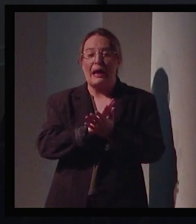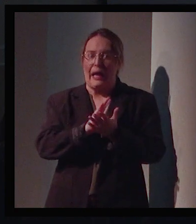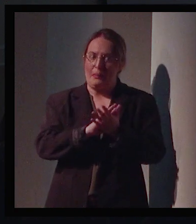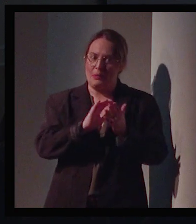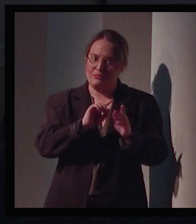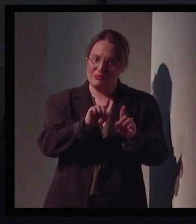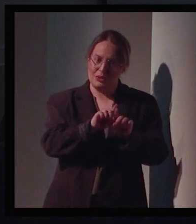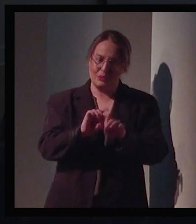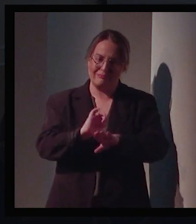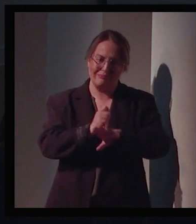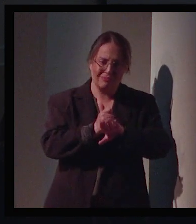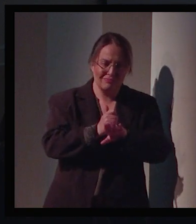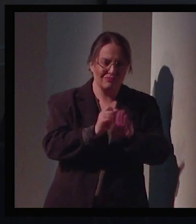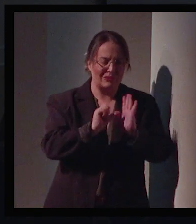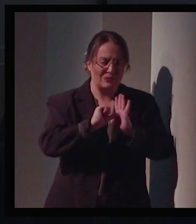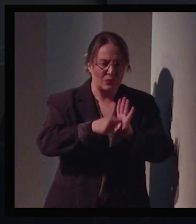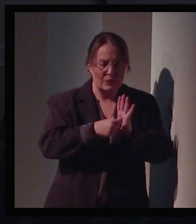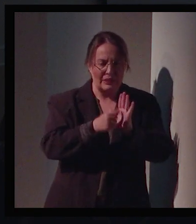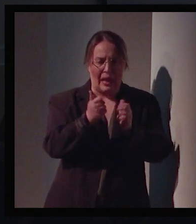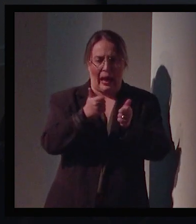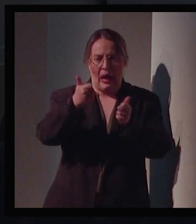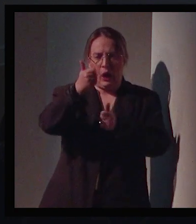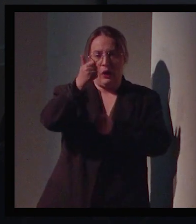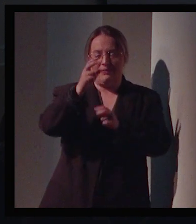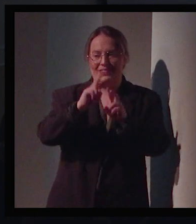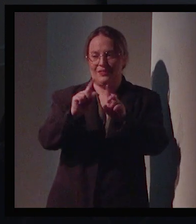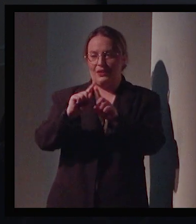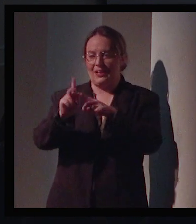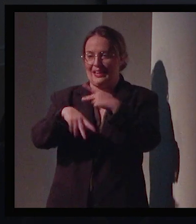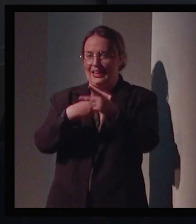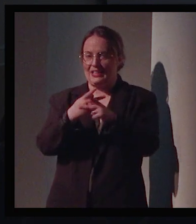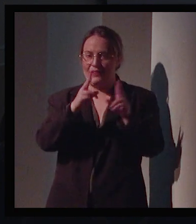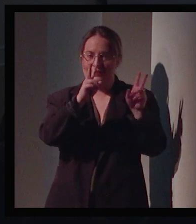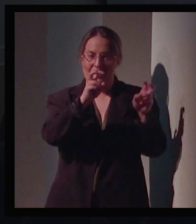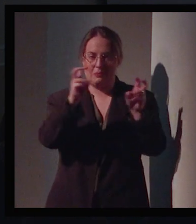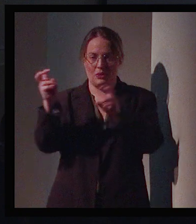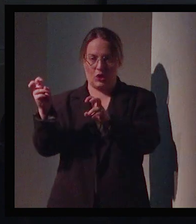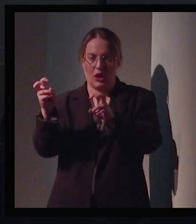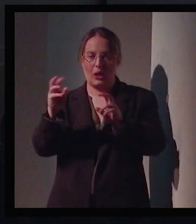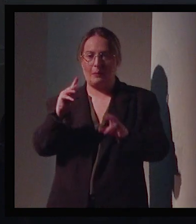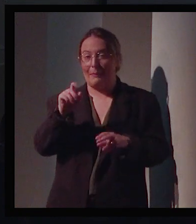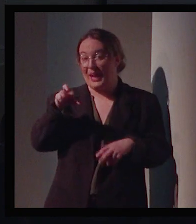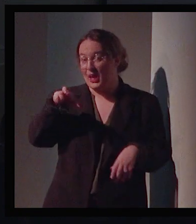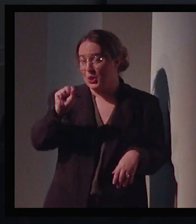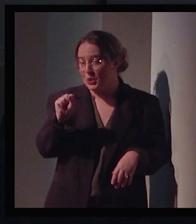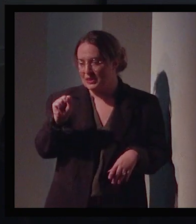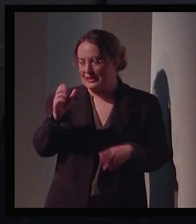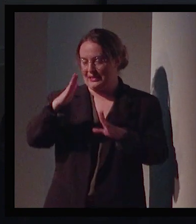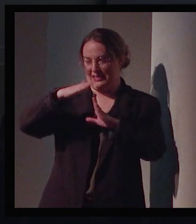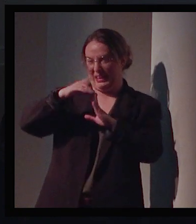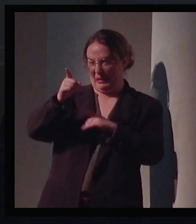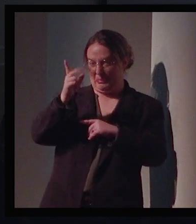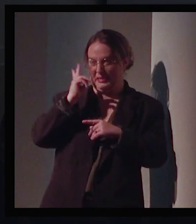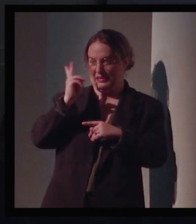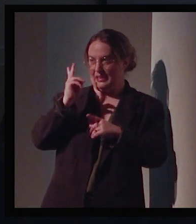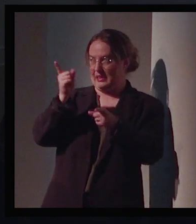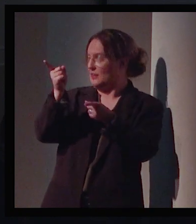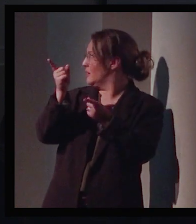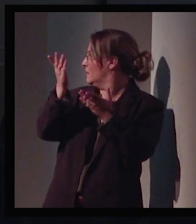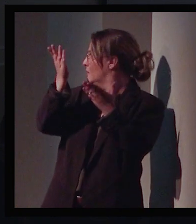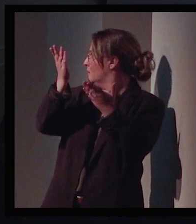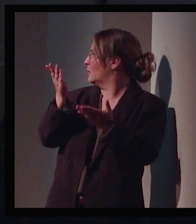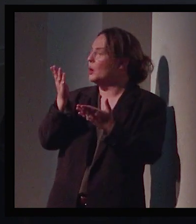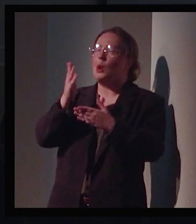a hierarchy of subject matters. And at the very top was what was considered to be morally